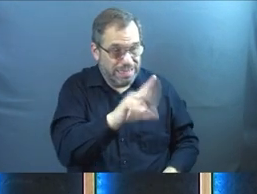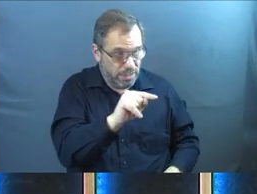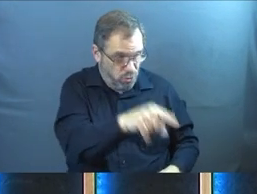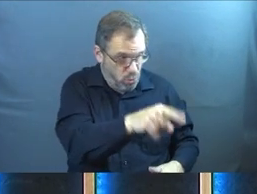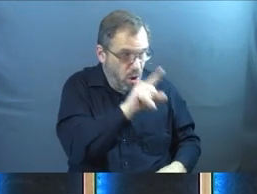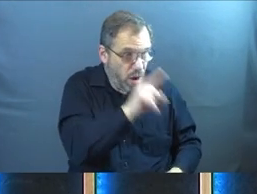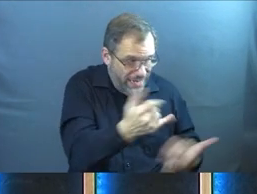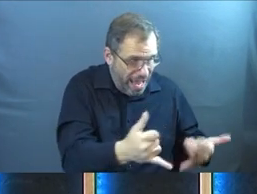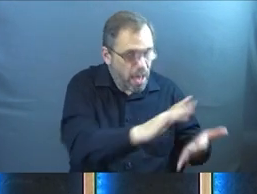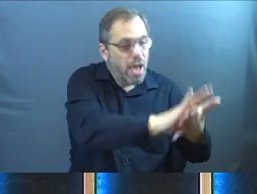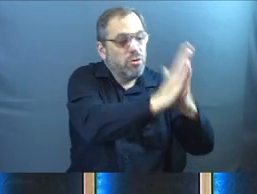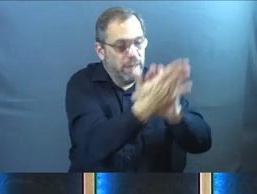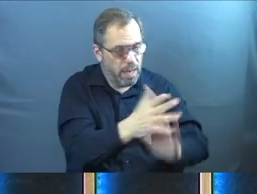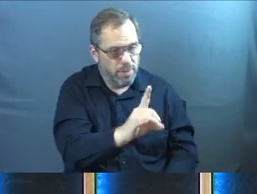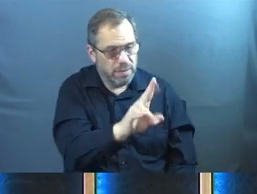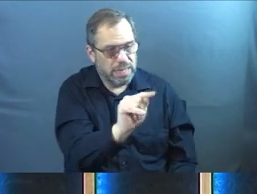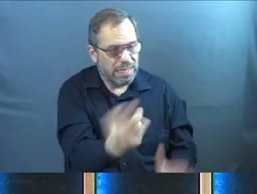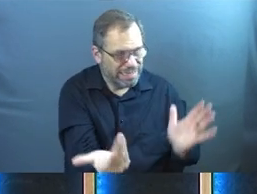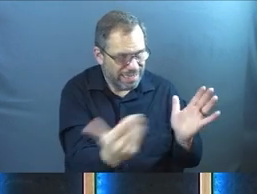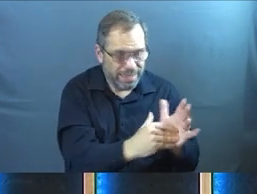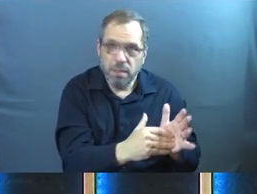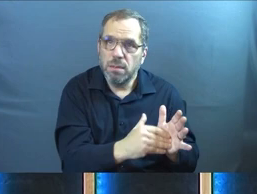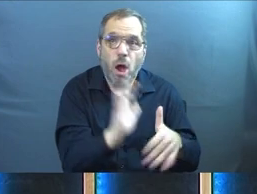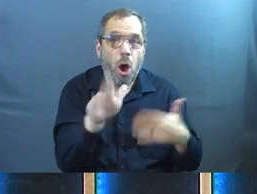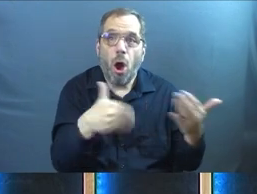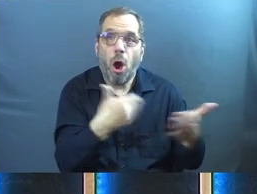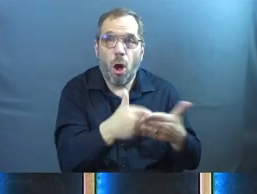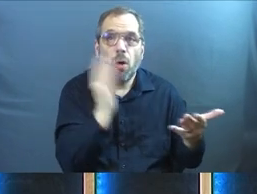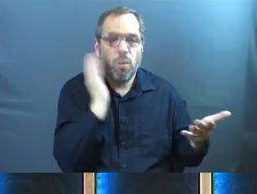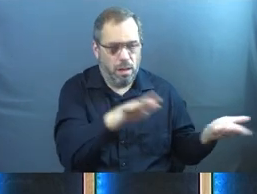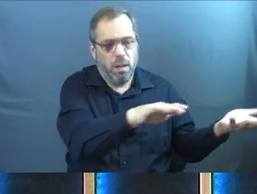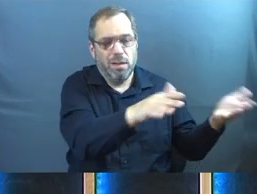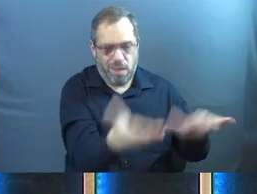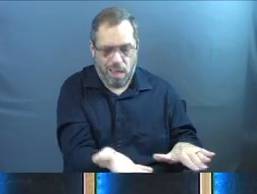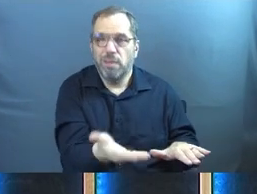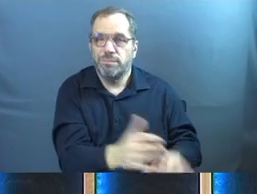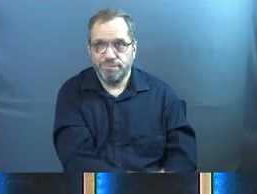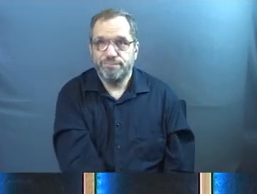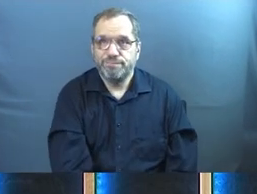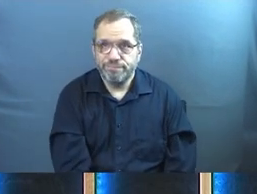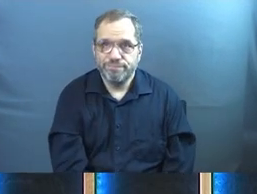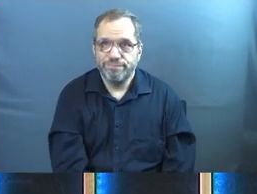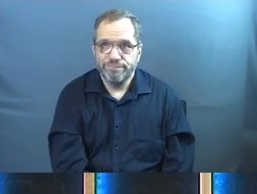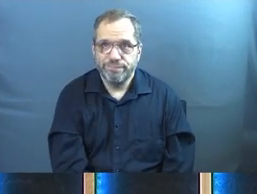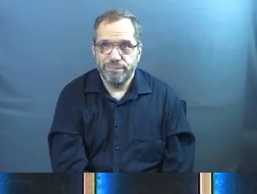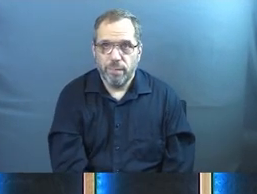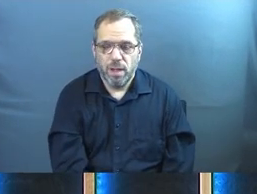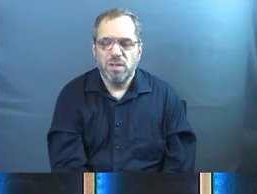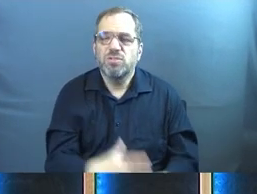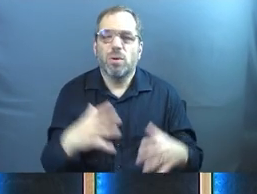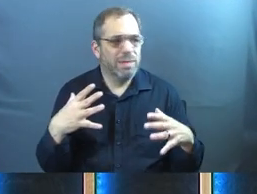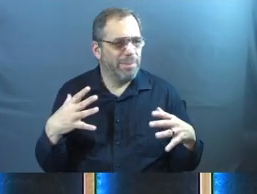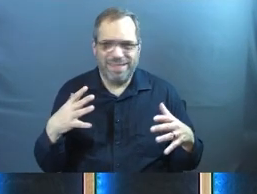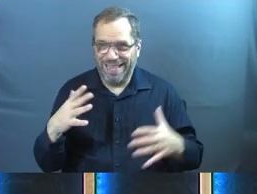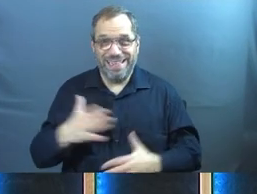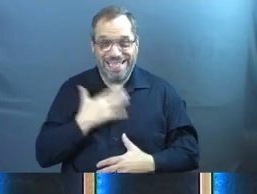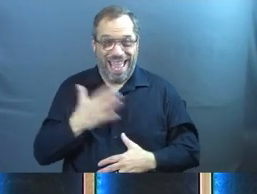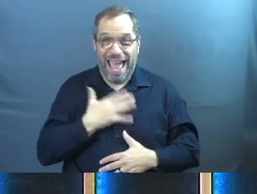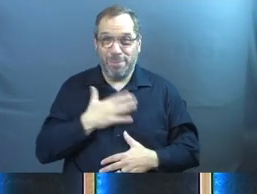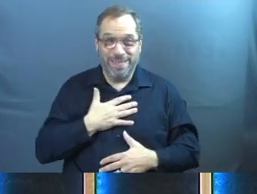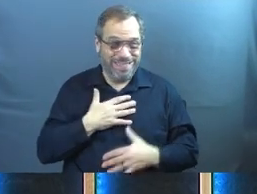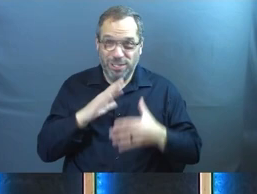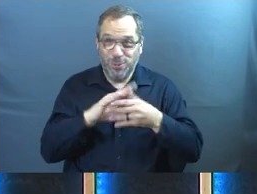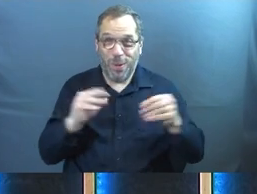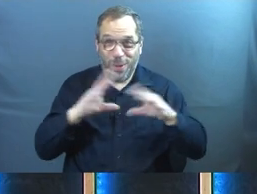are, and to dust you will return. God says all things will die. So to sum up this happy part of the